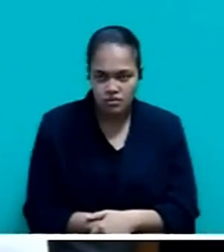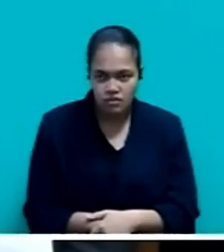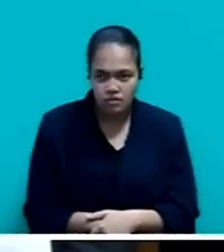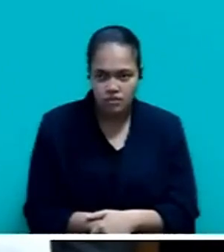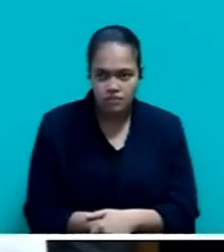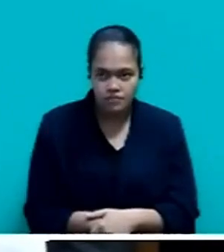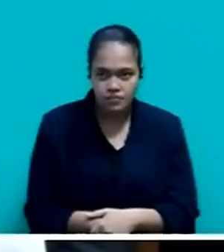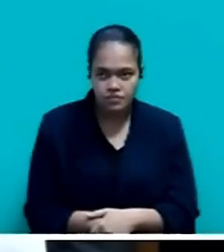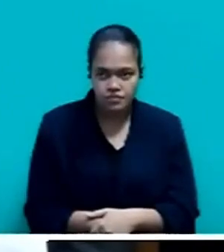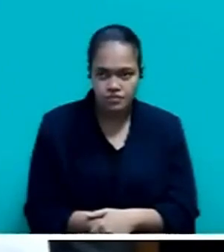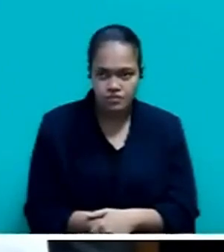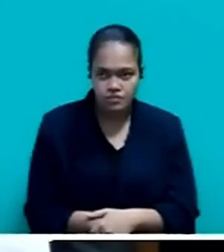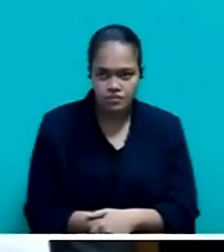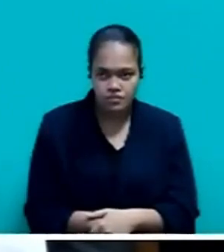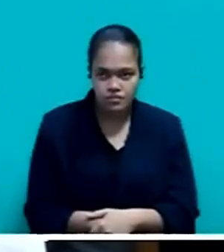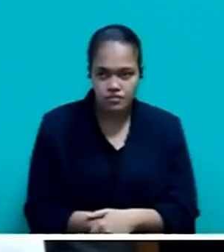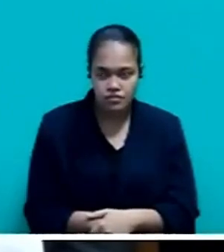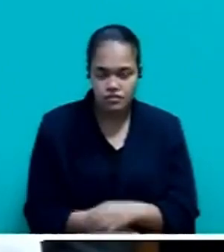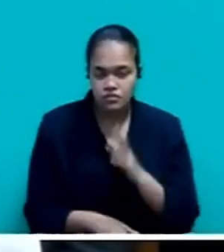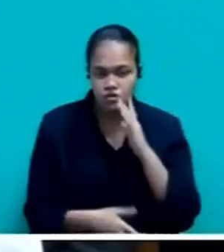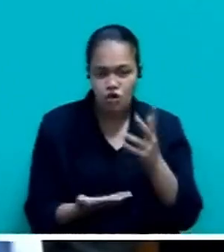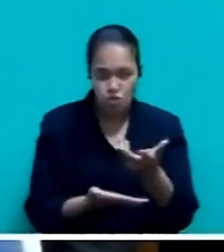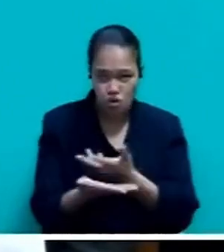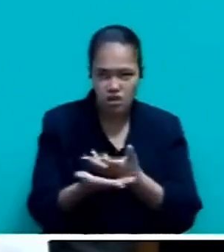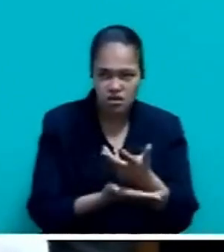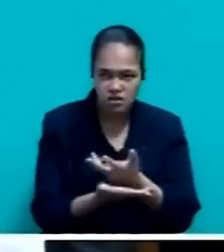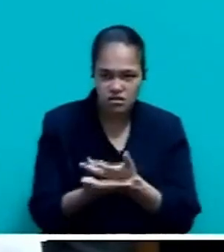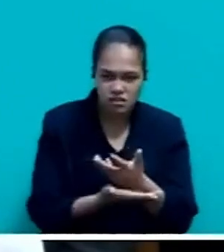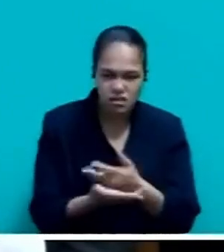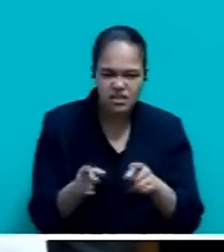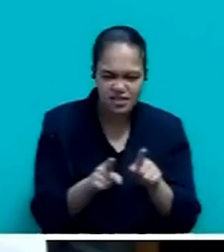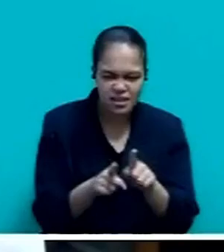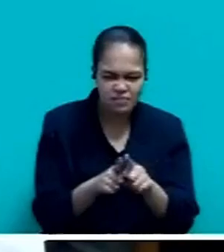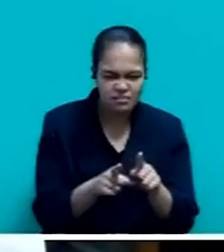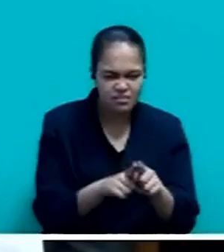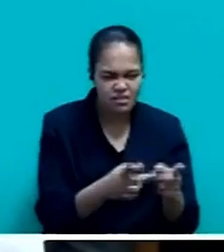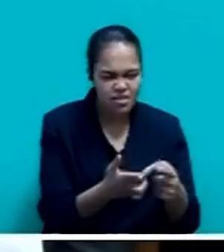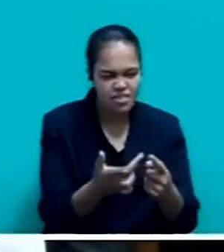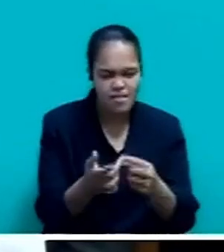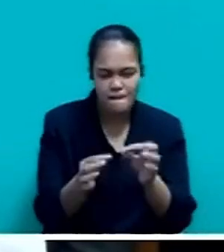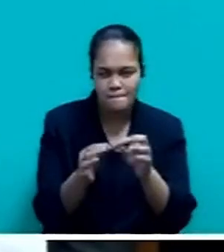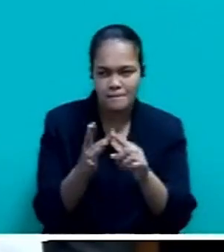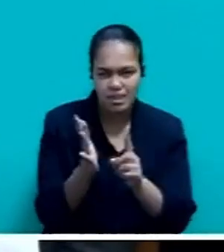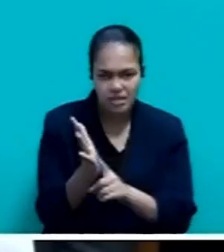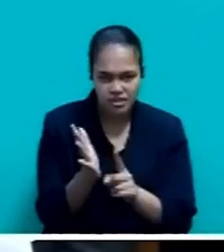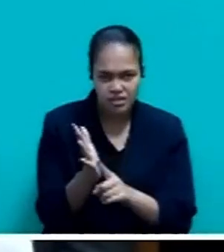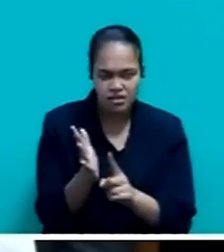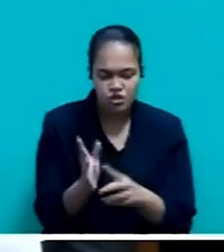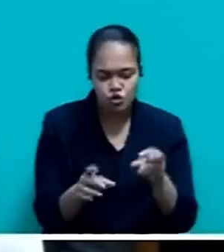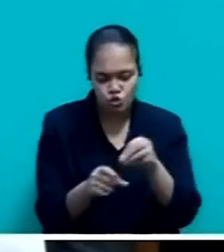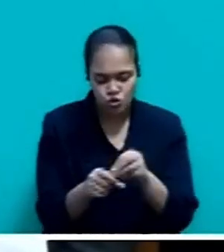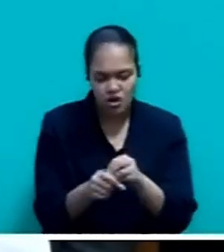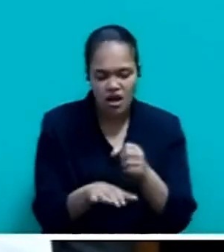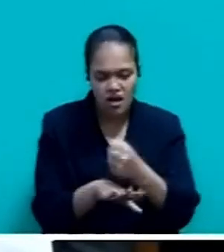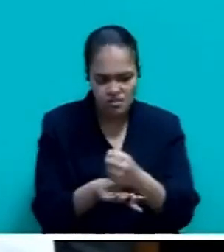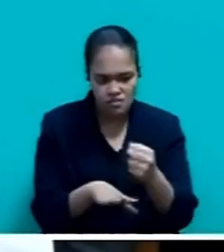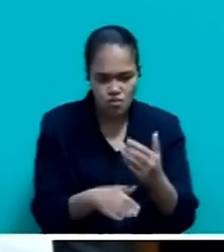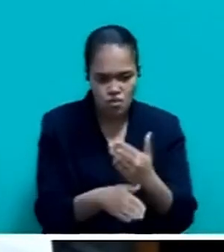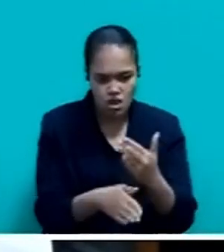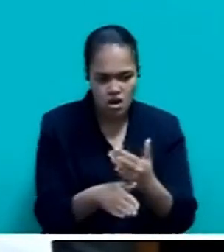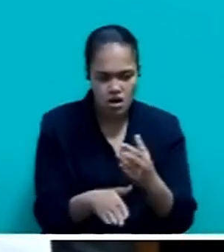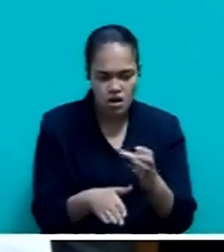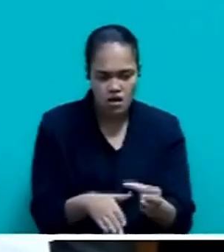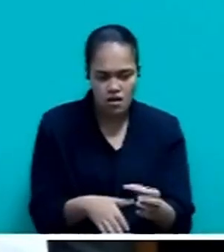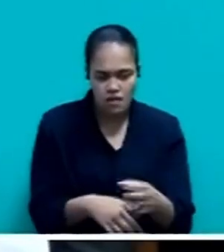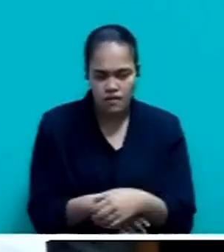So they were a consultation, just like other related bills, including government agencies. And of